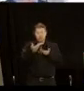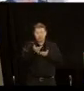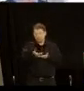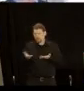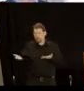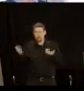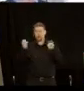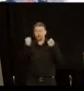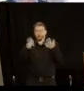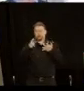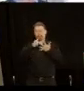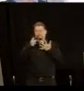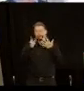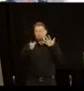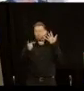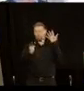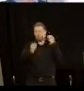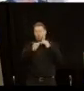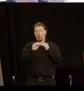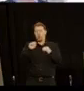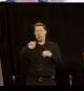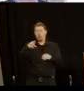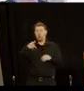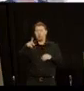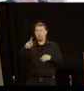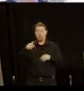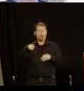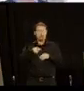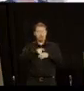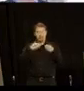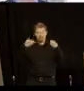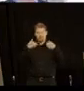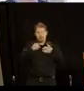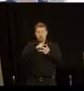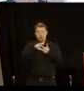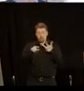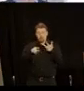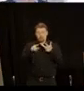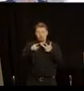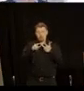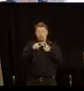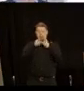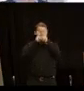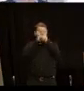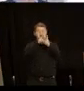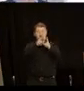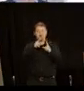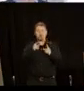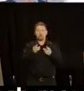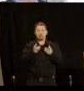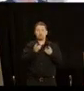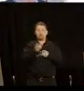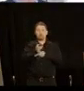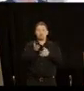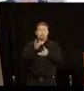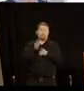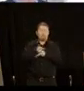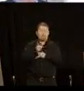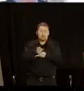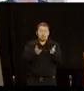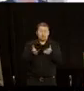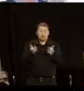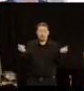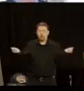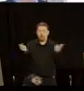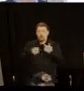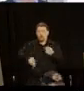more. At APD, we are focusing on 3 core tenets to deliver for the people that we serve, all of you.